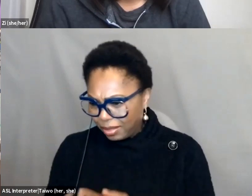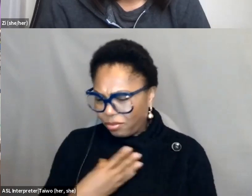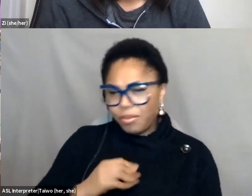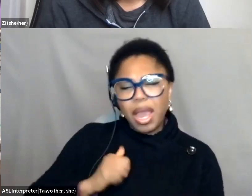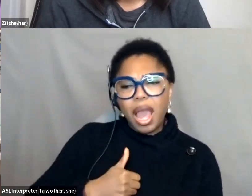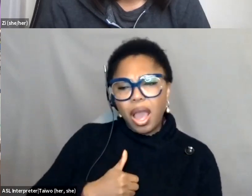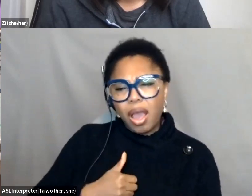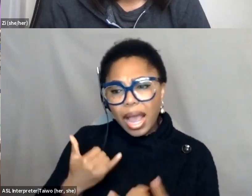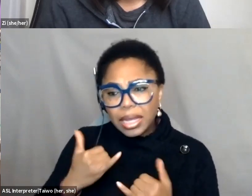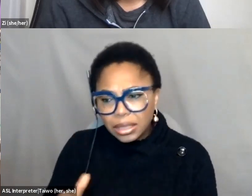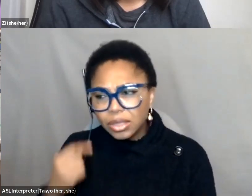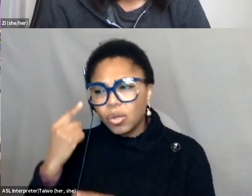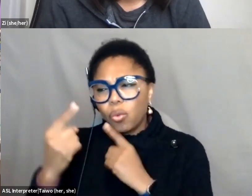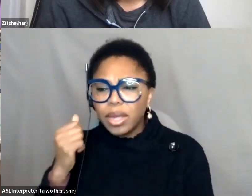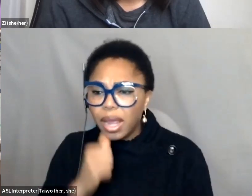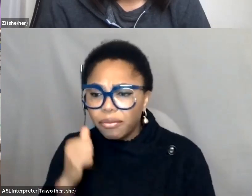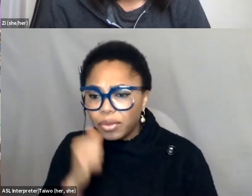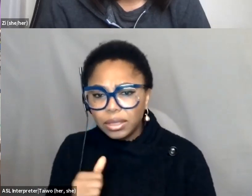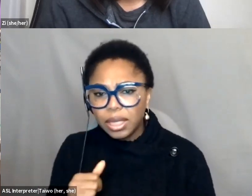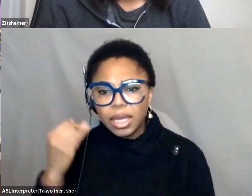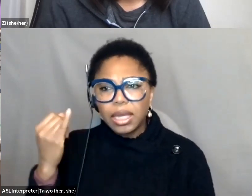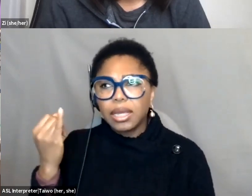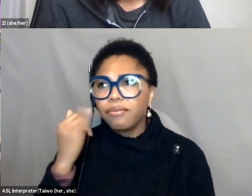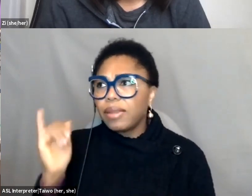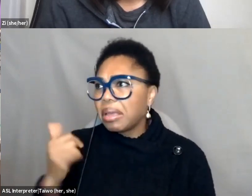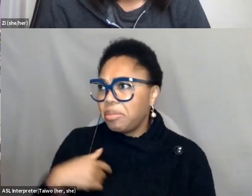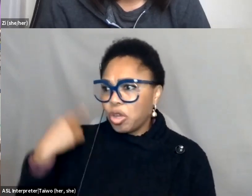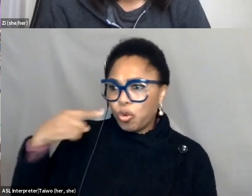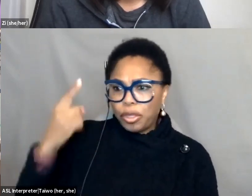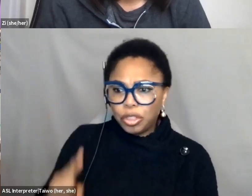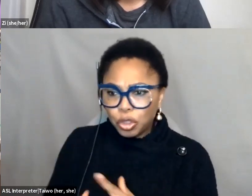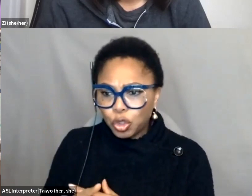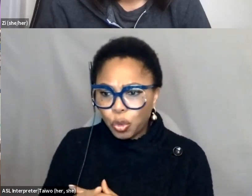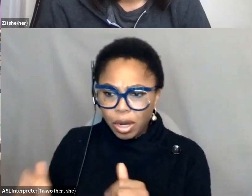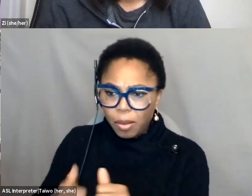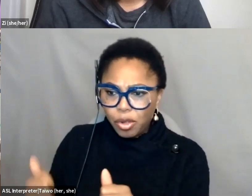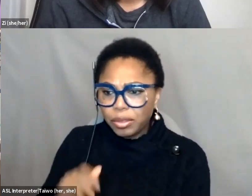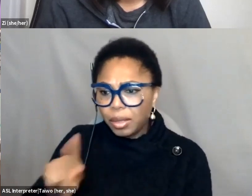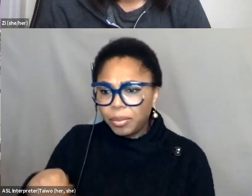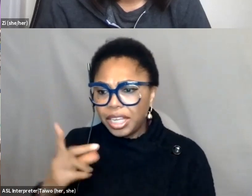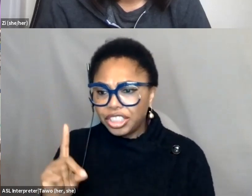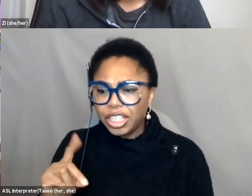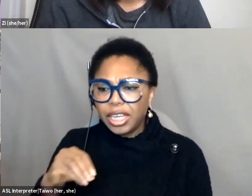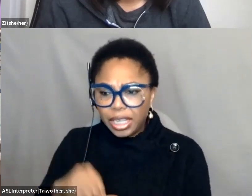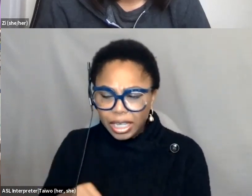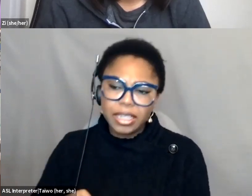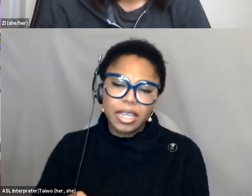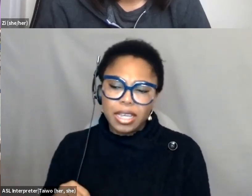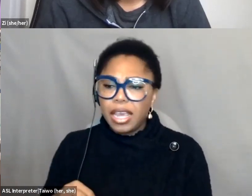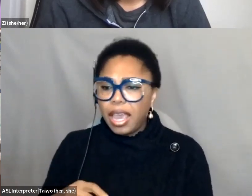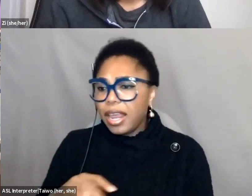wonder every day if I'm crazy for showing up and pursuing a PhD in environmental soil